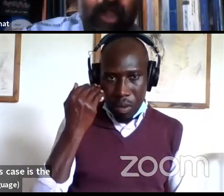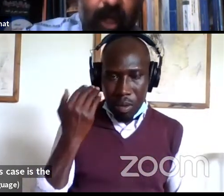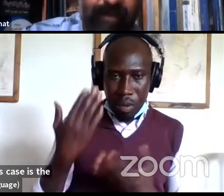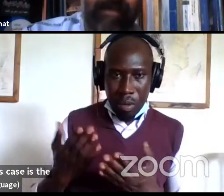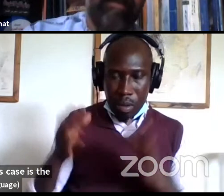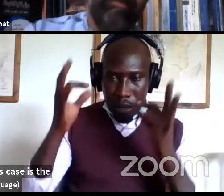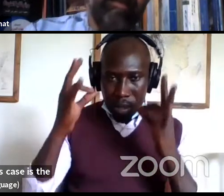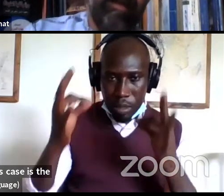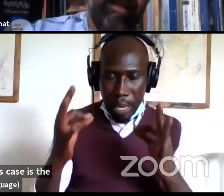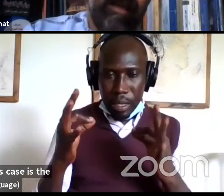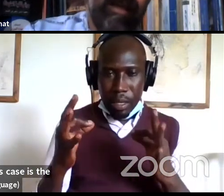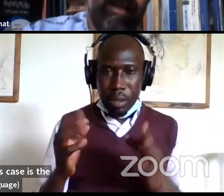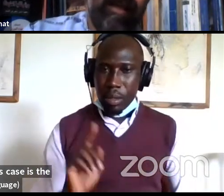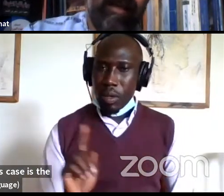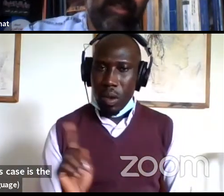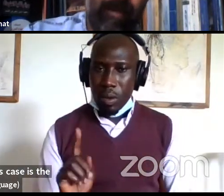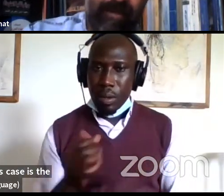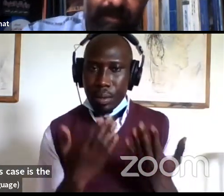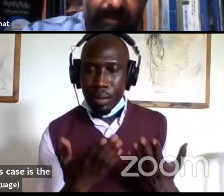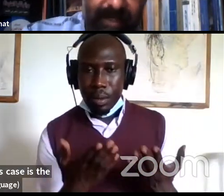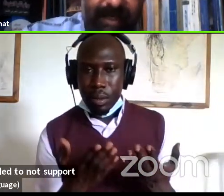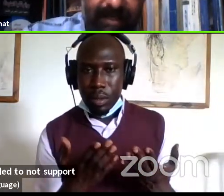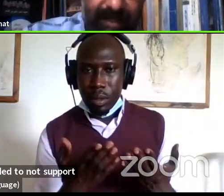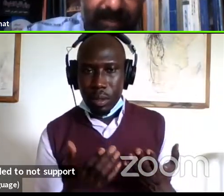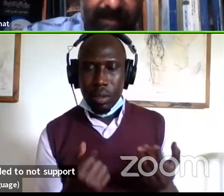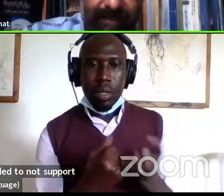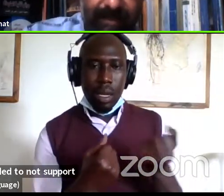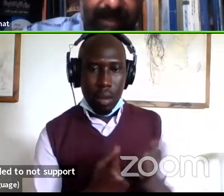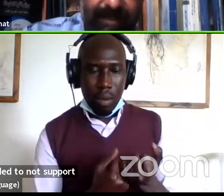to not respond to